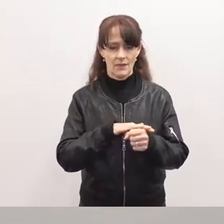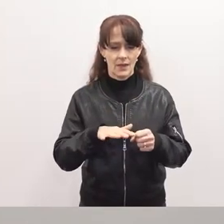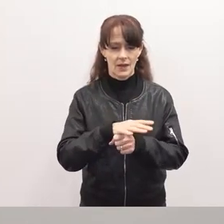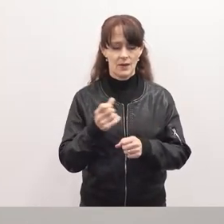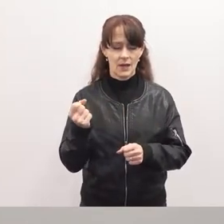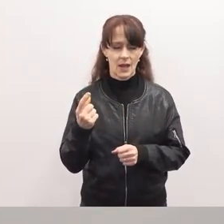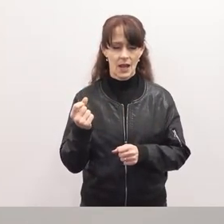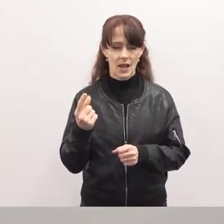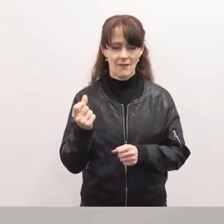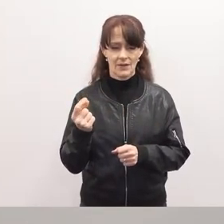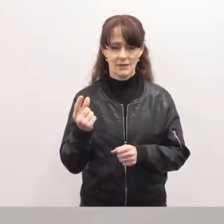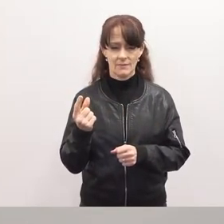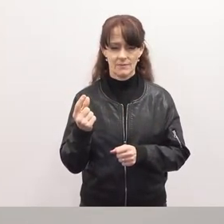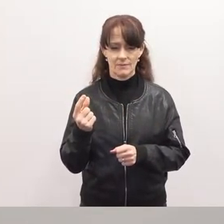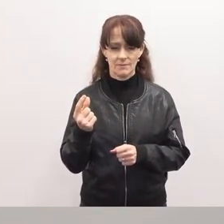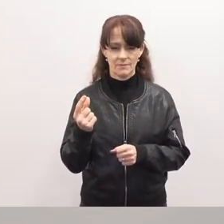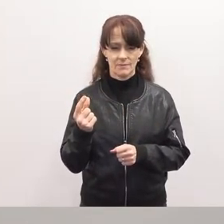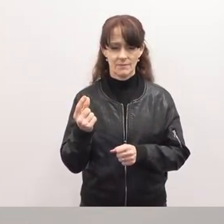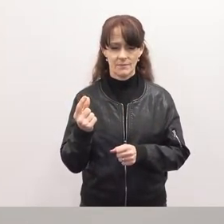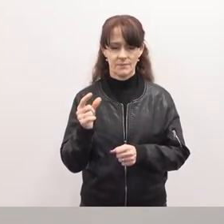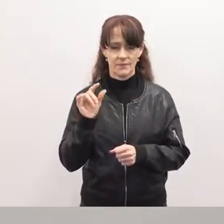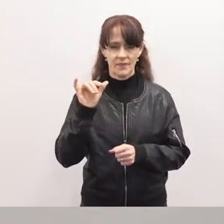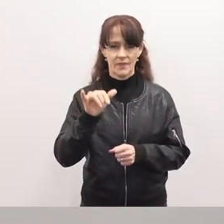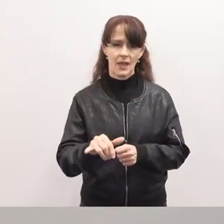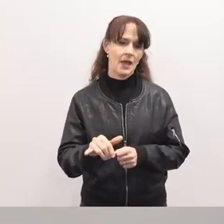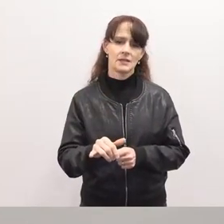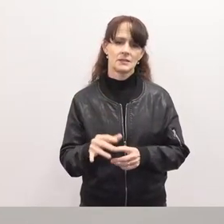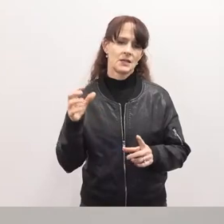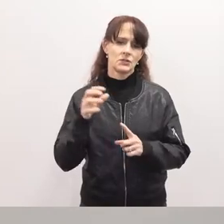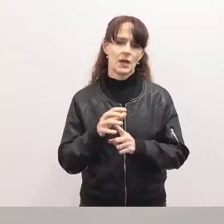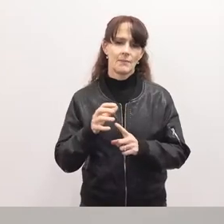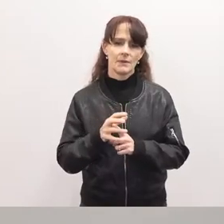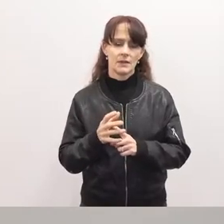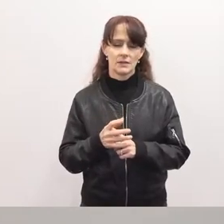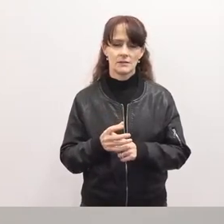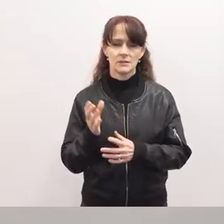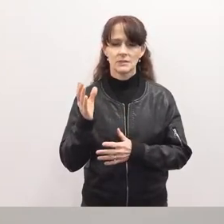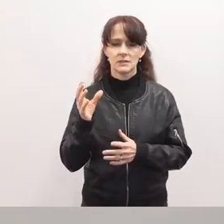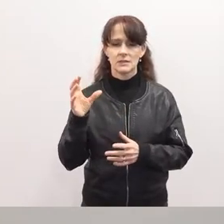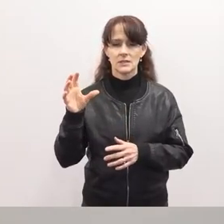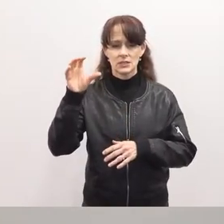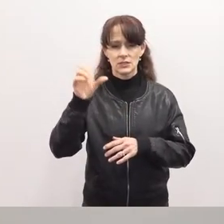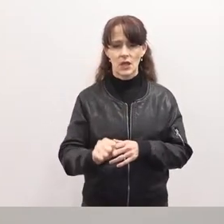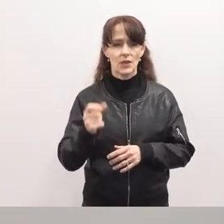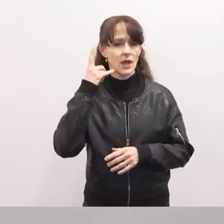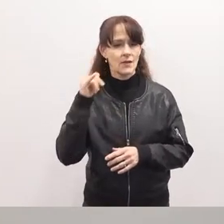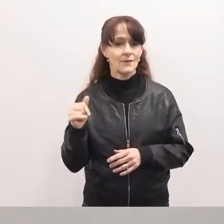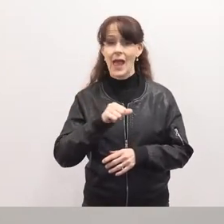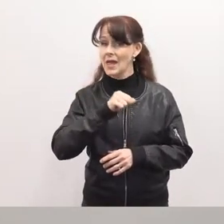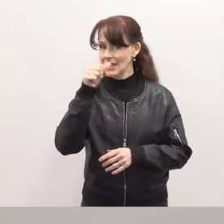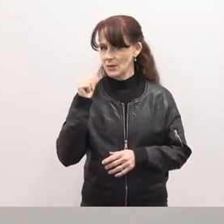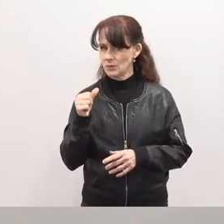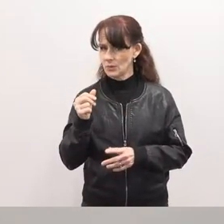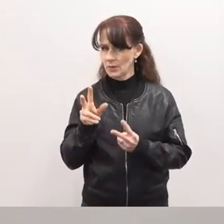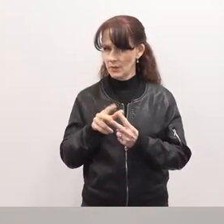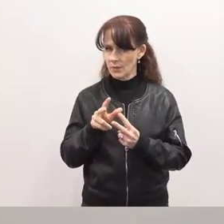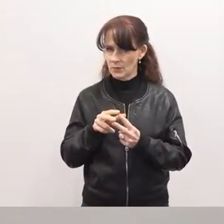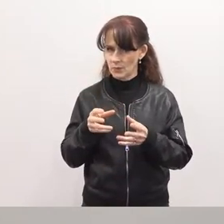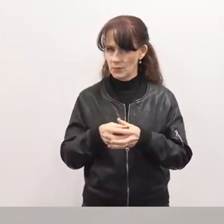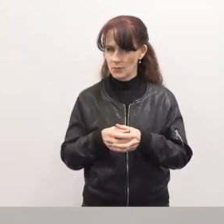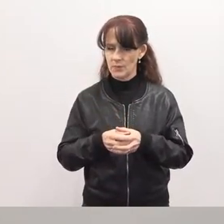11, and that's a championship, and that's Southern California and Arizona, and